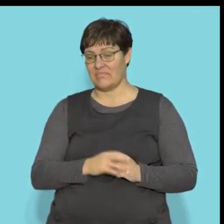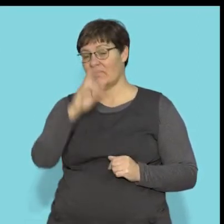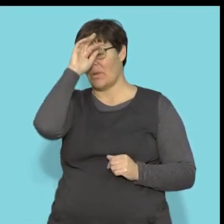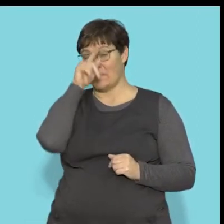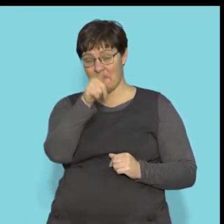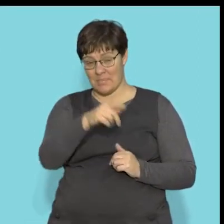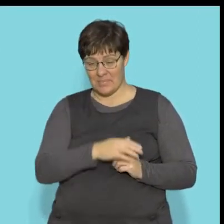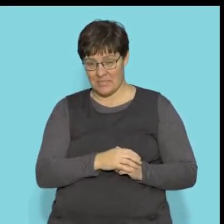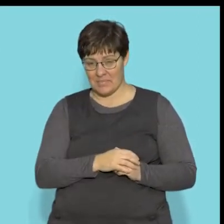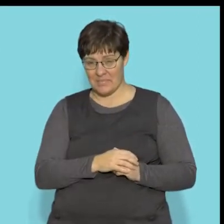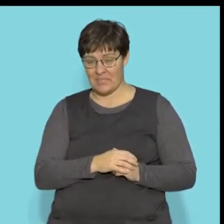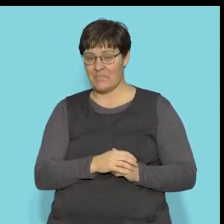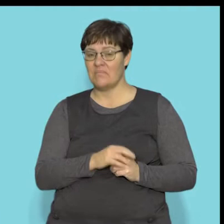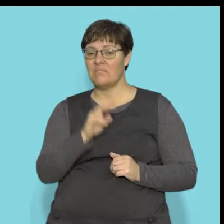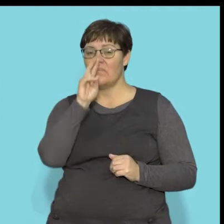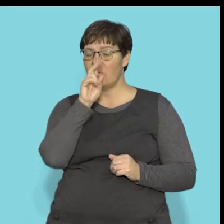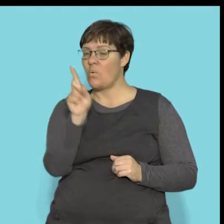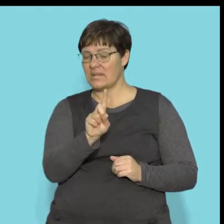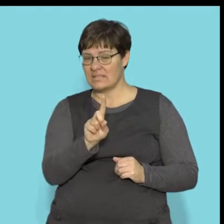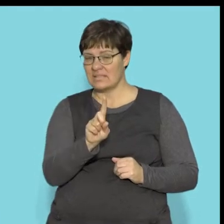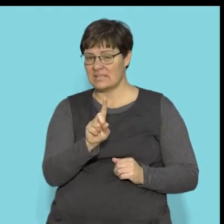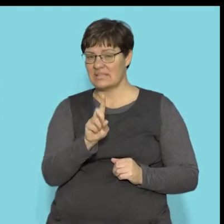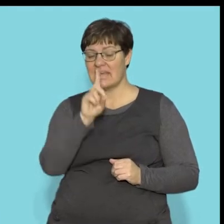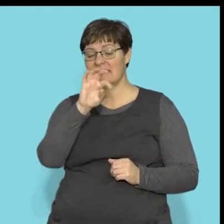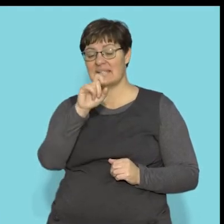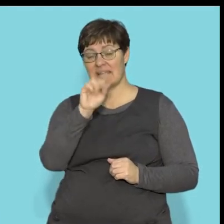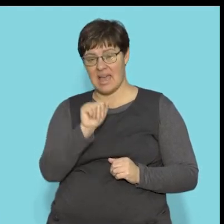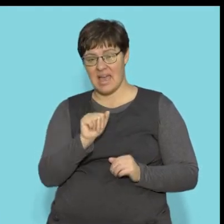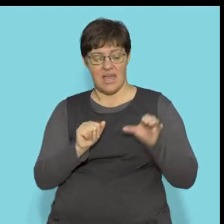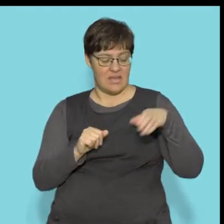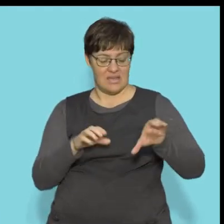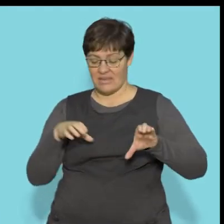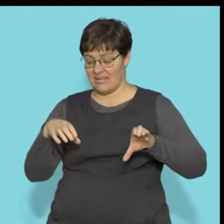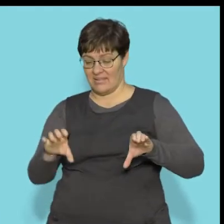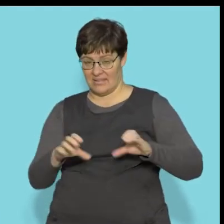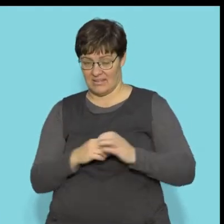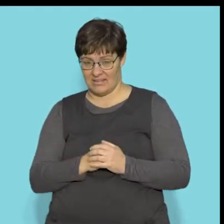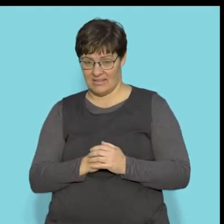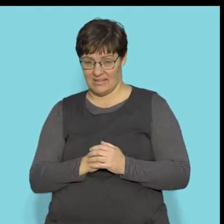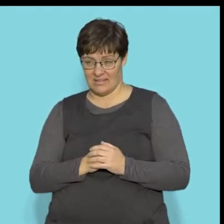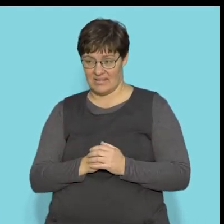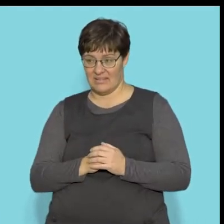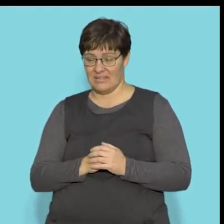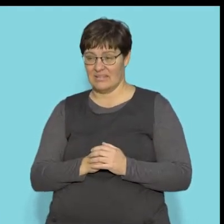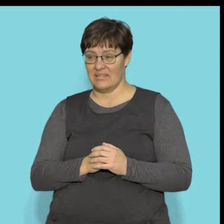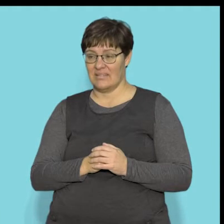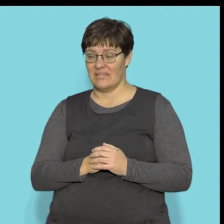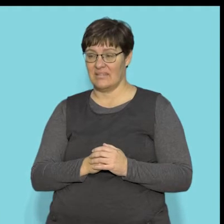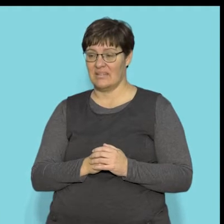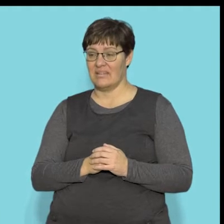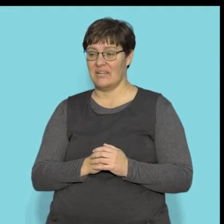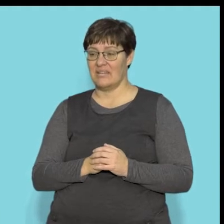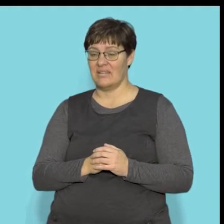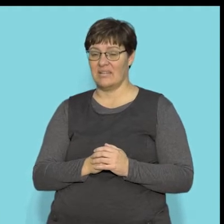Remember also that we're looking at two sets of data. So on our one graph, we're going to